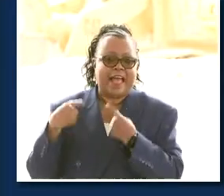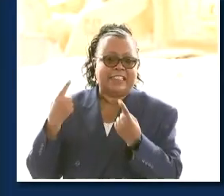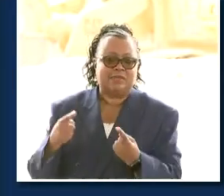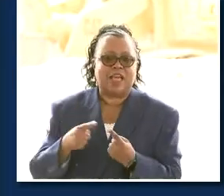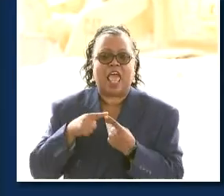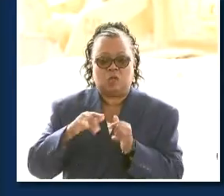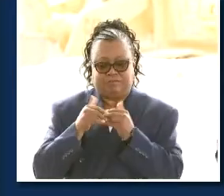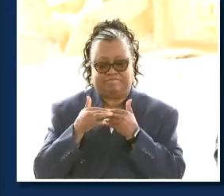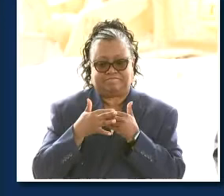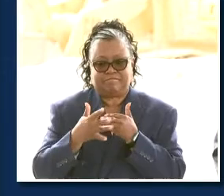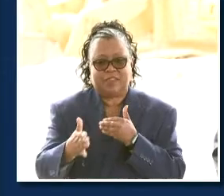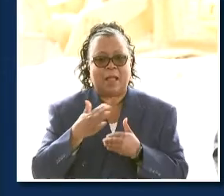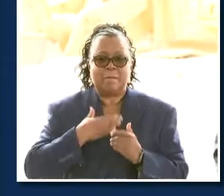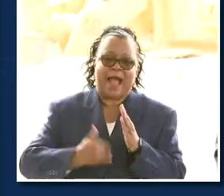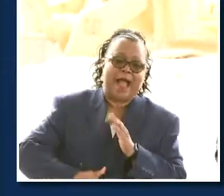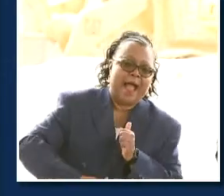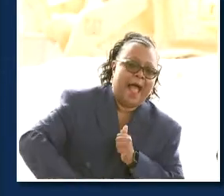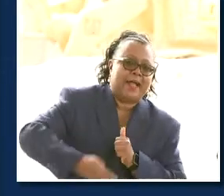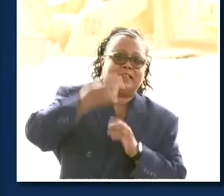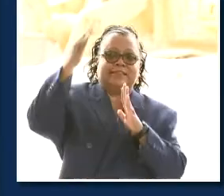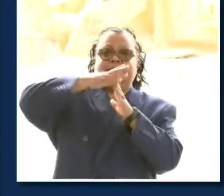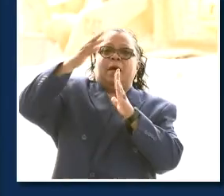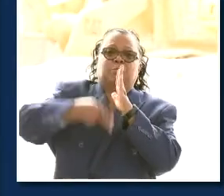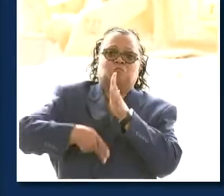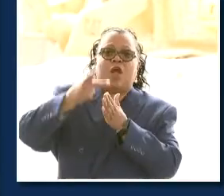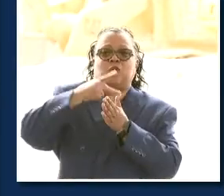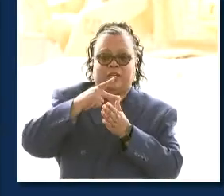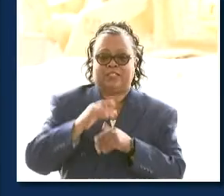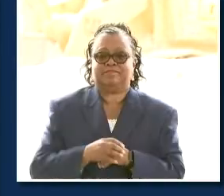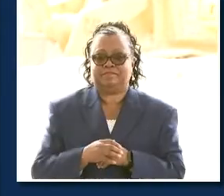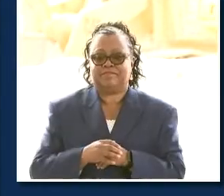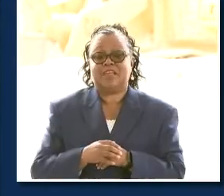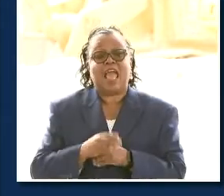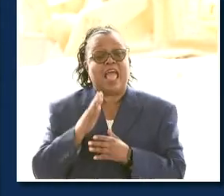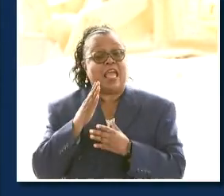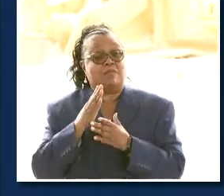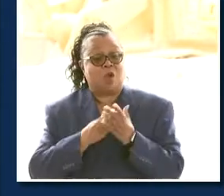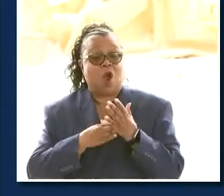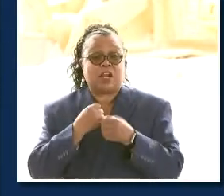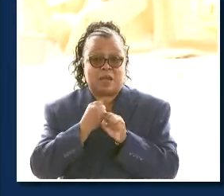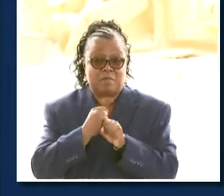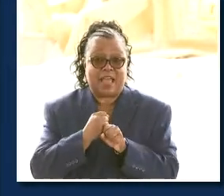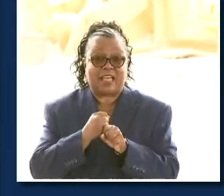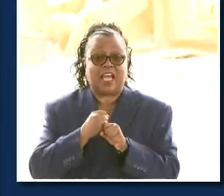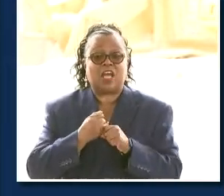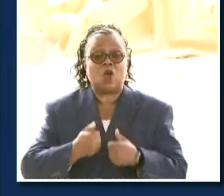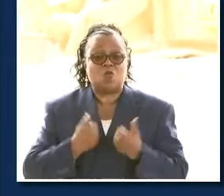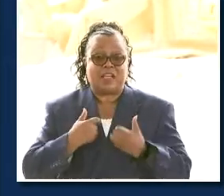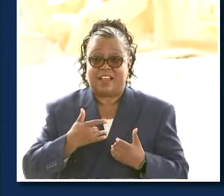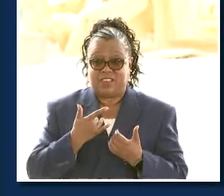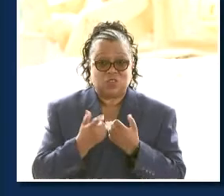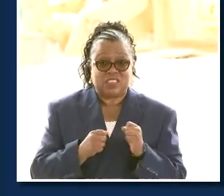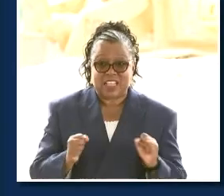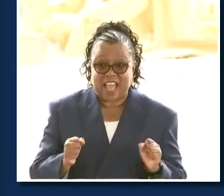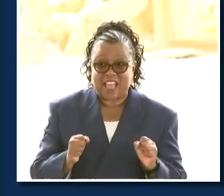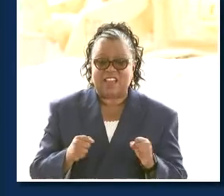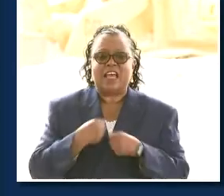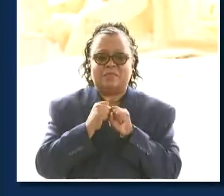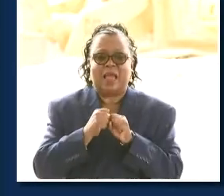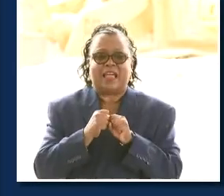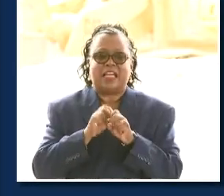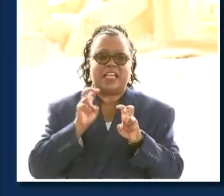and will remain my highest priority. And part of making residents feel safe is